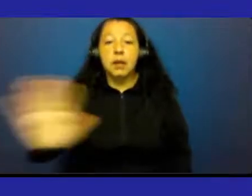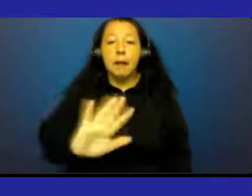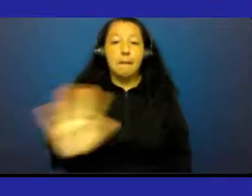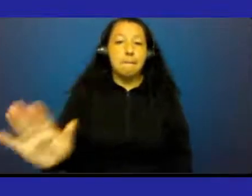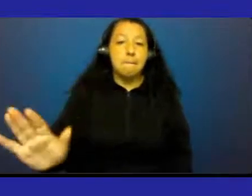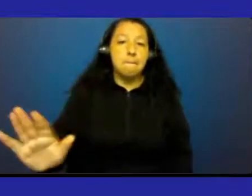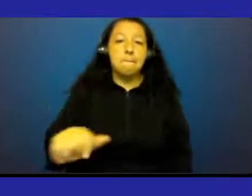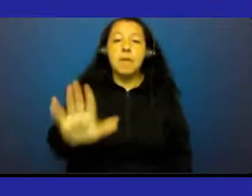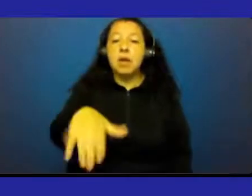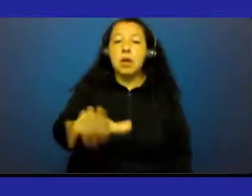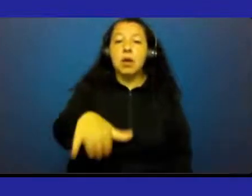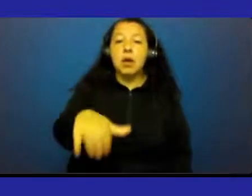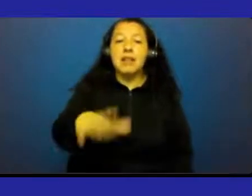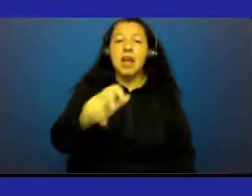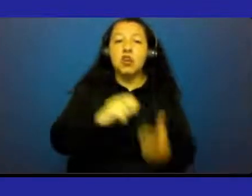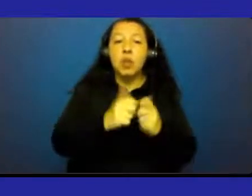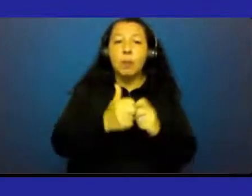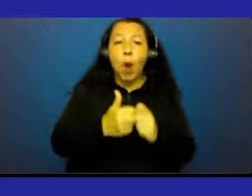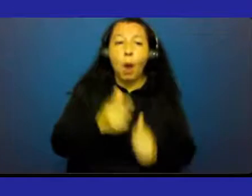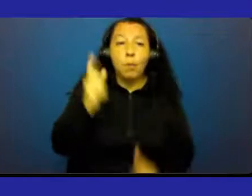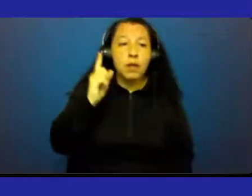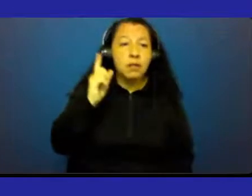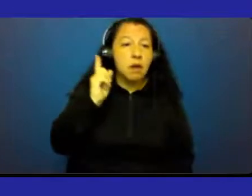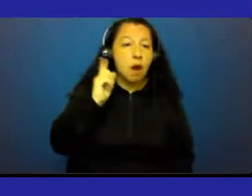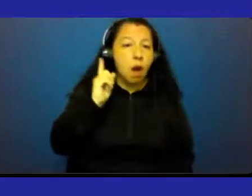There's an issue with your connection?